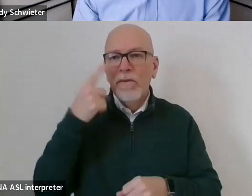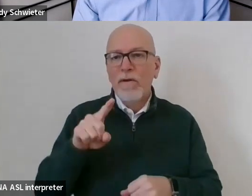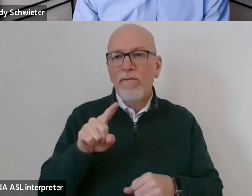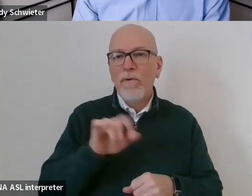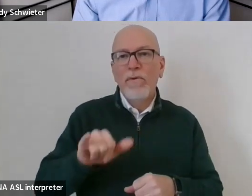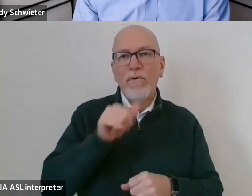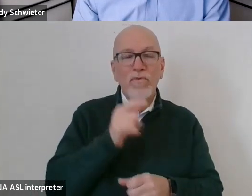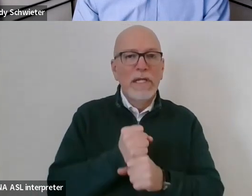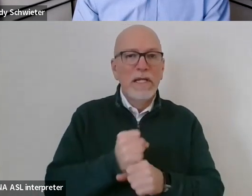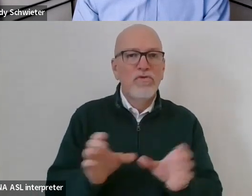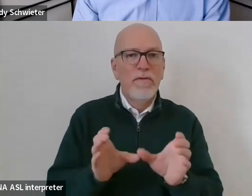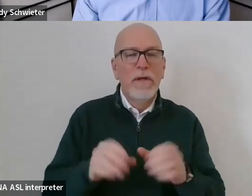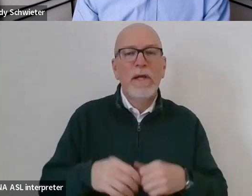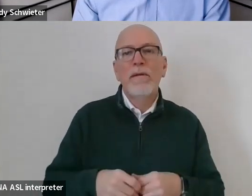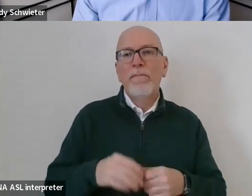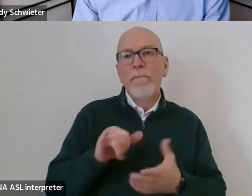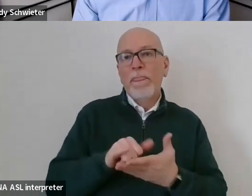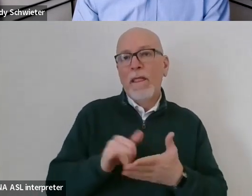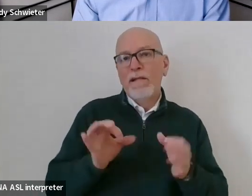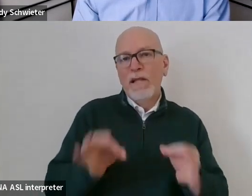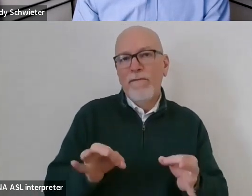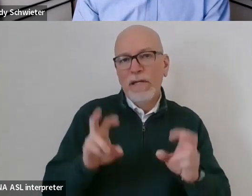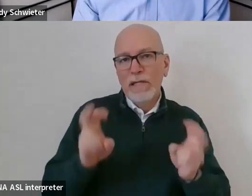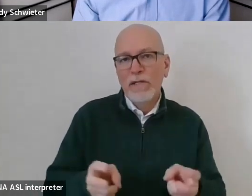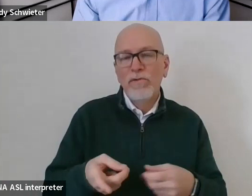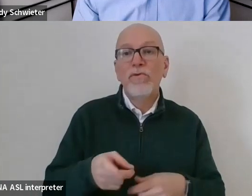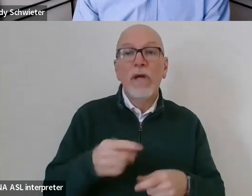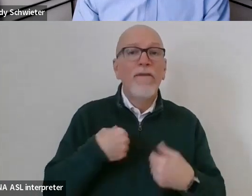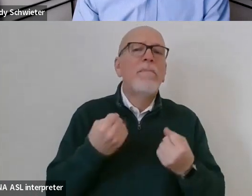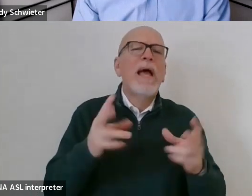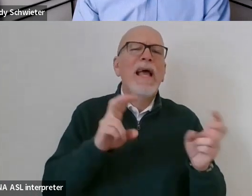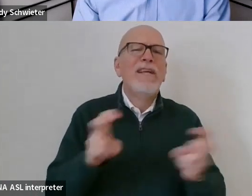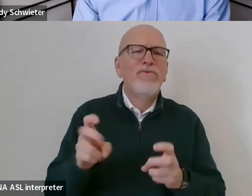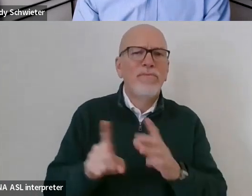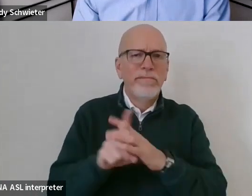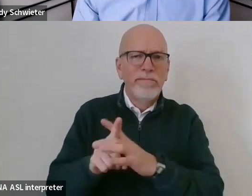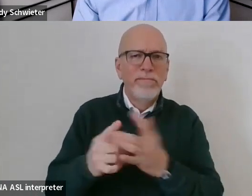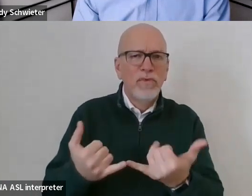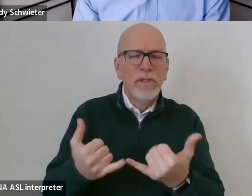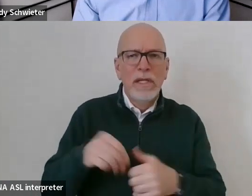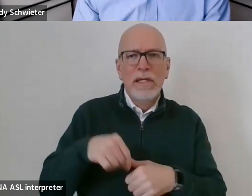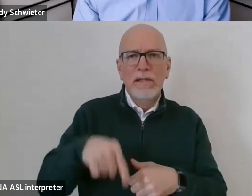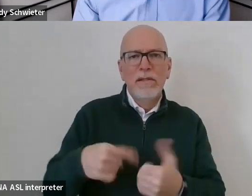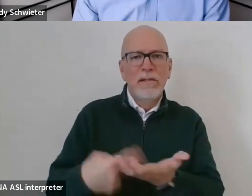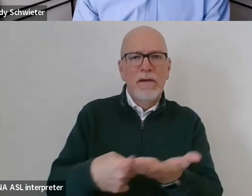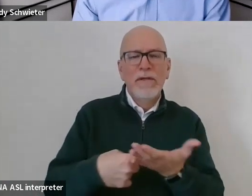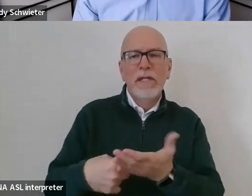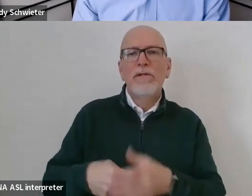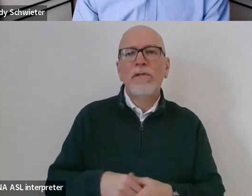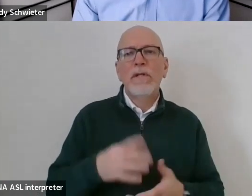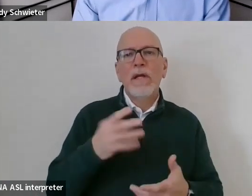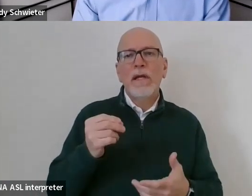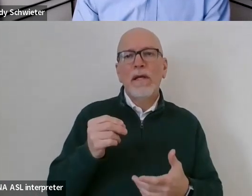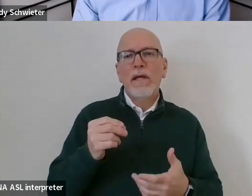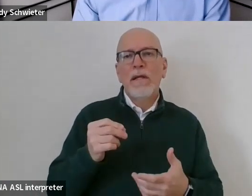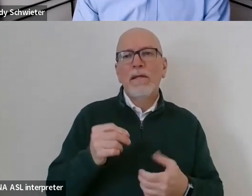that are getting certified. That's a definite issue as well. There are many issues that we've raised today in this conversation.